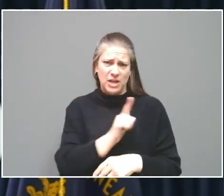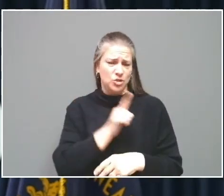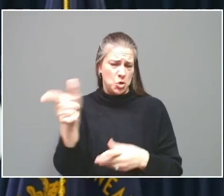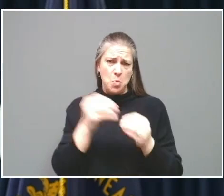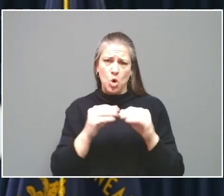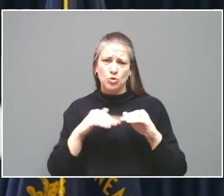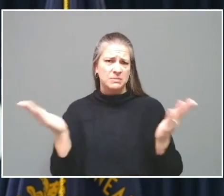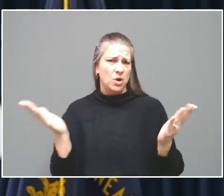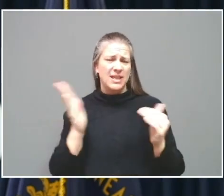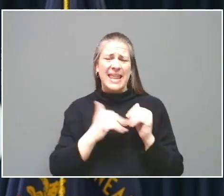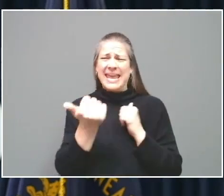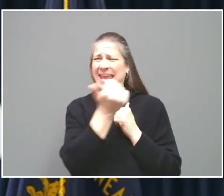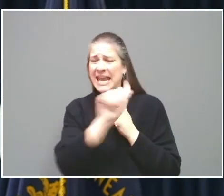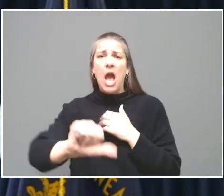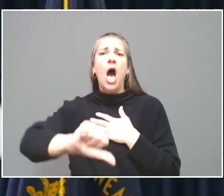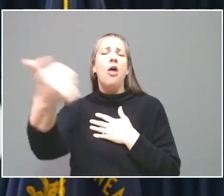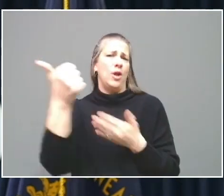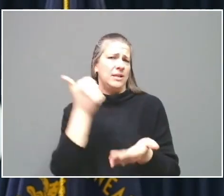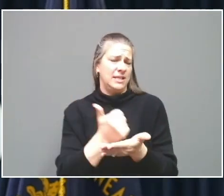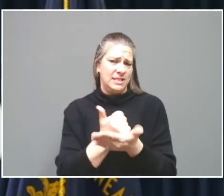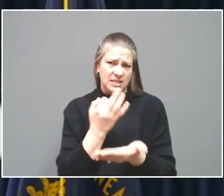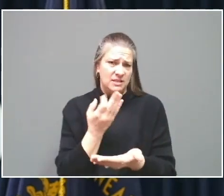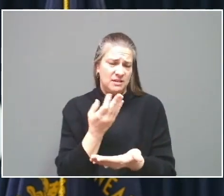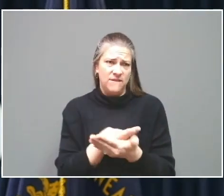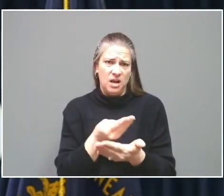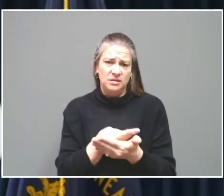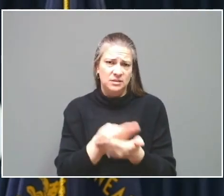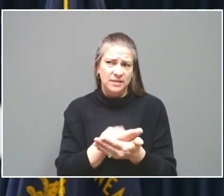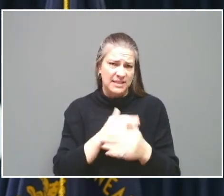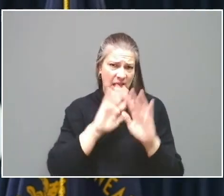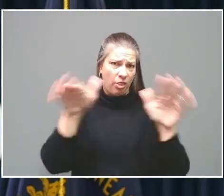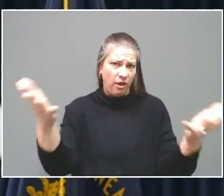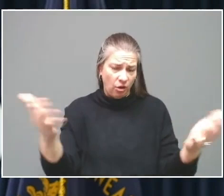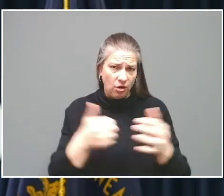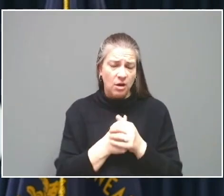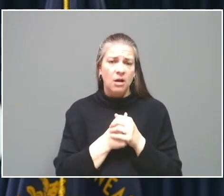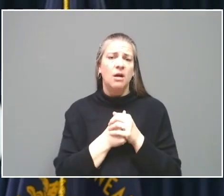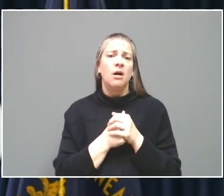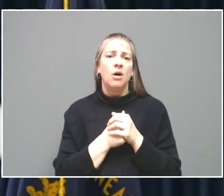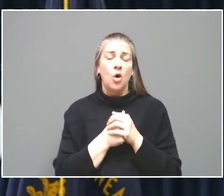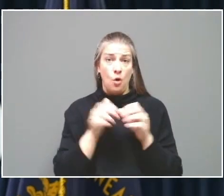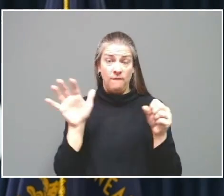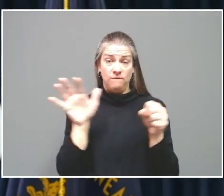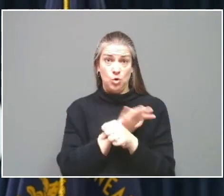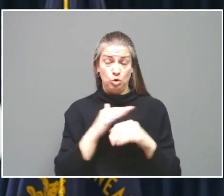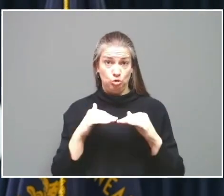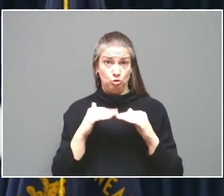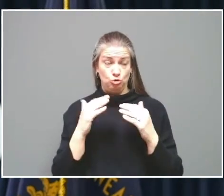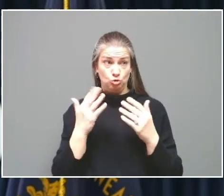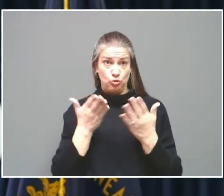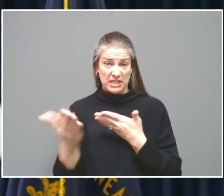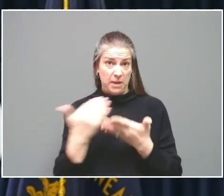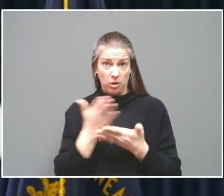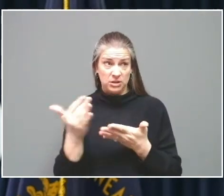than any other assistance fund that is out there. Full transparency shows you